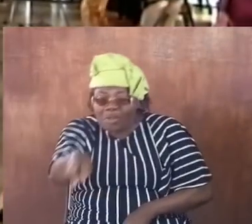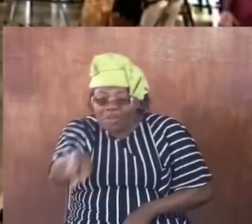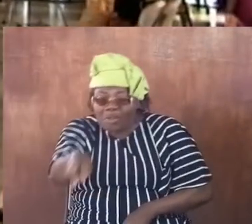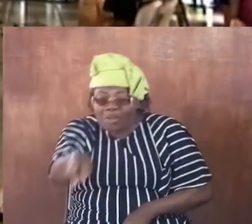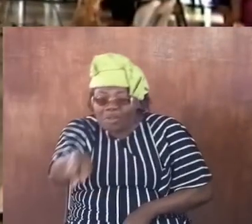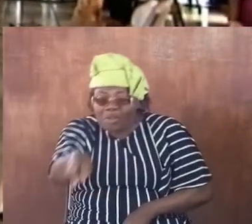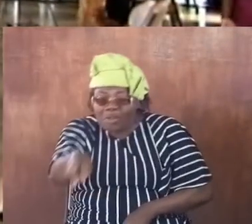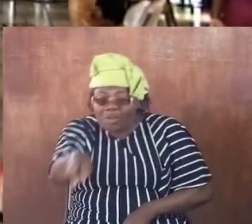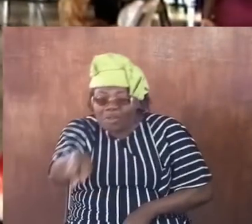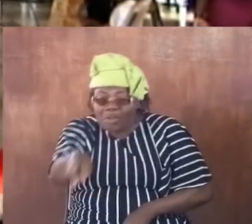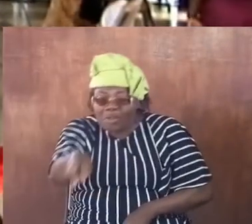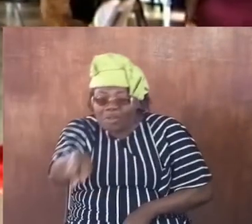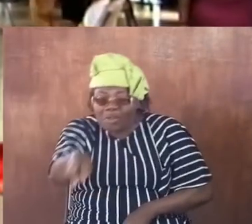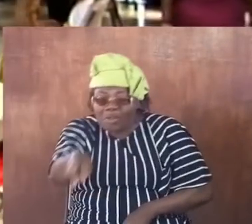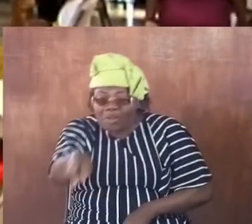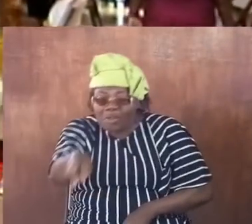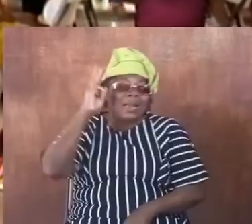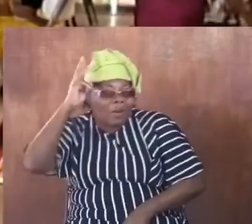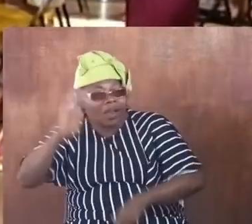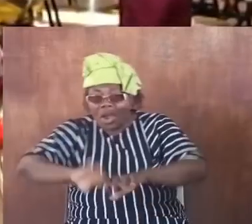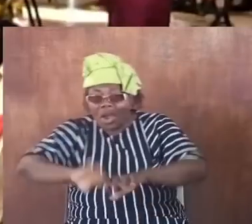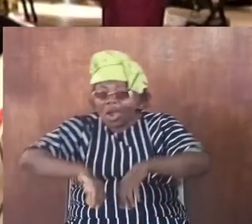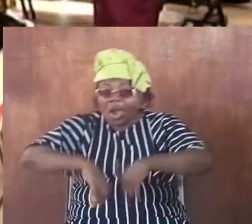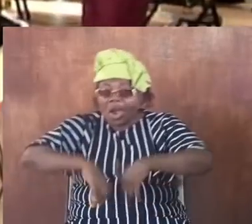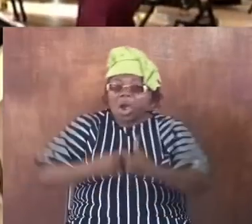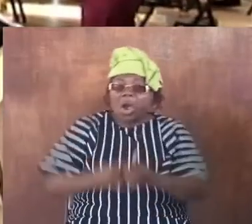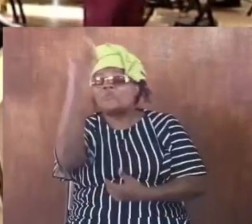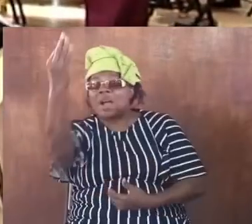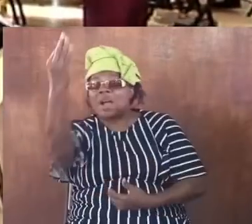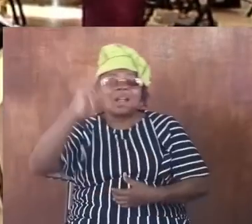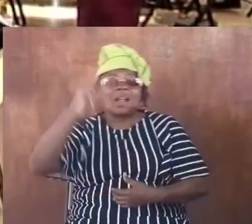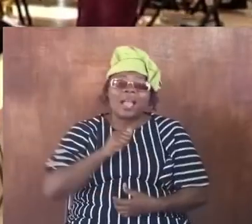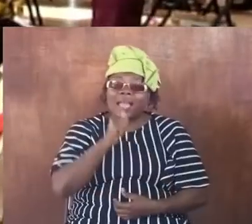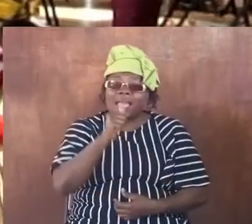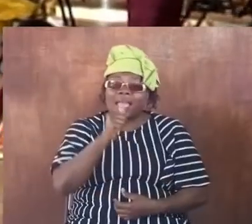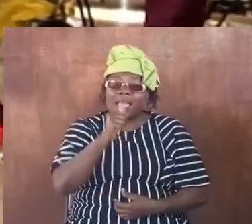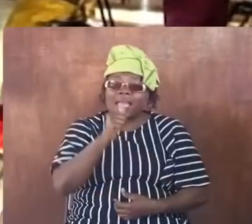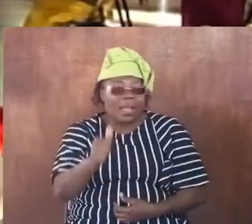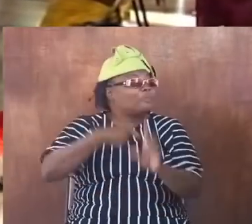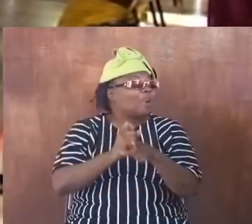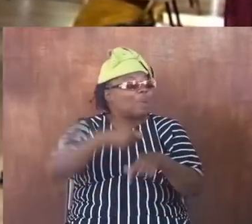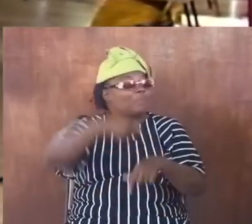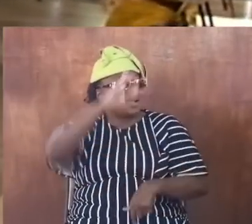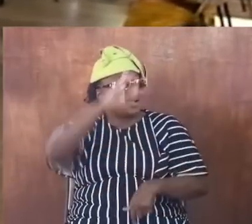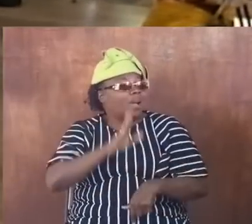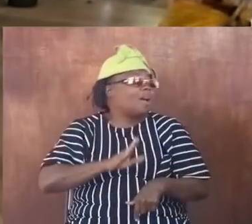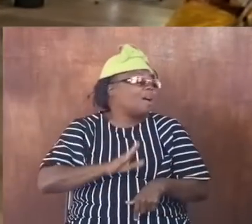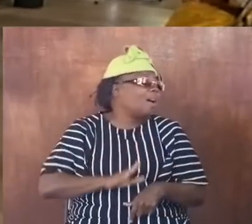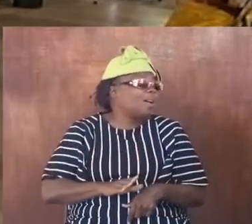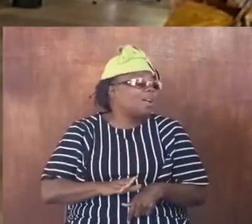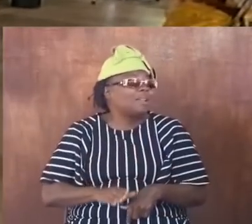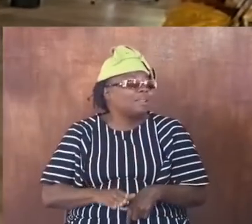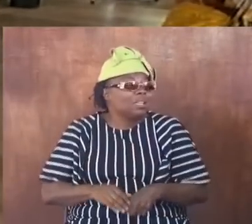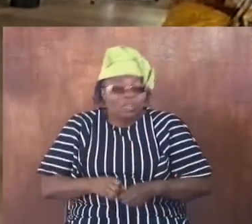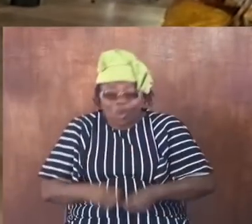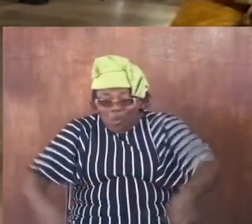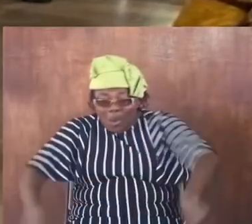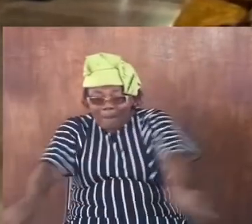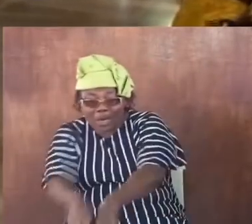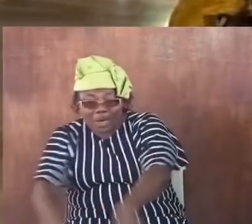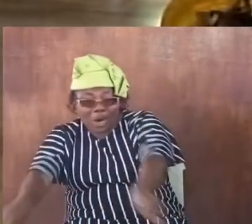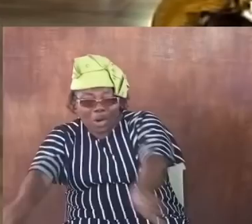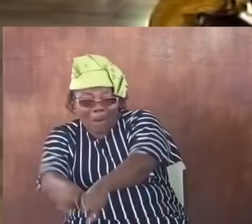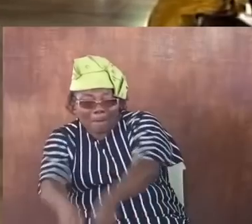down the road and I wonder, yes how far I was. So Lord Jesus,